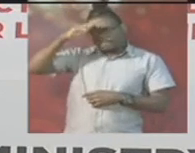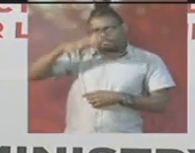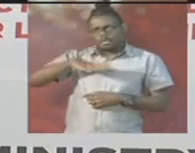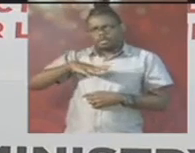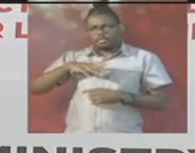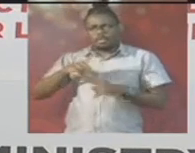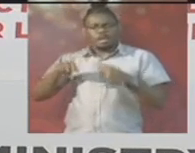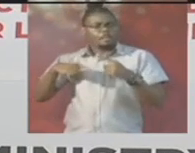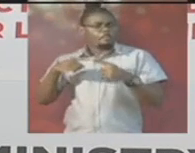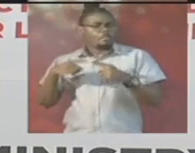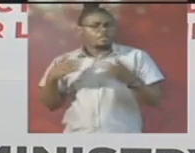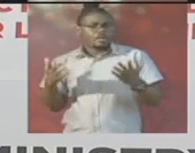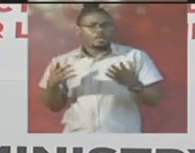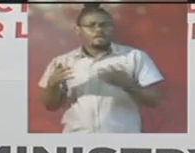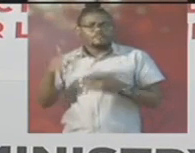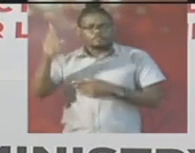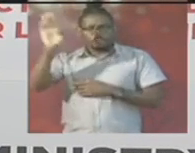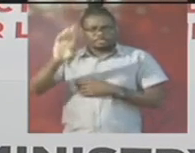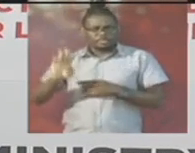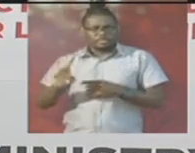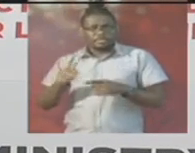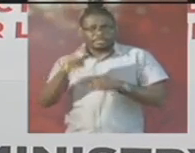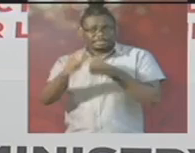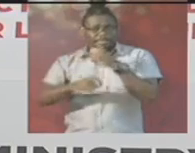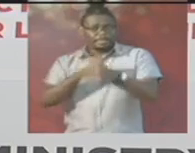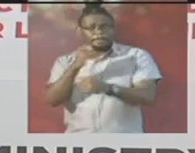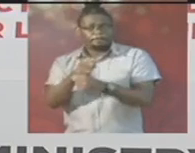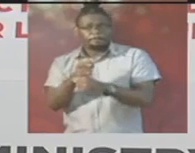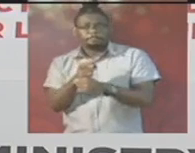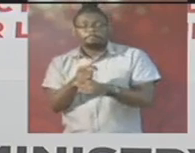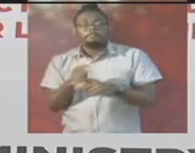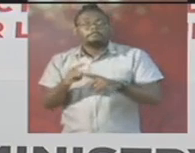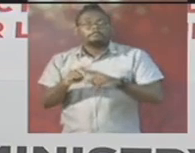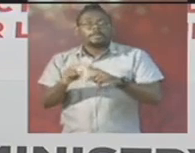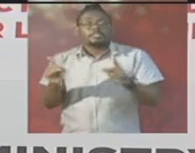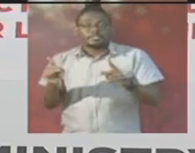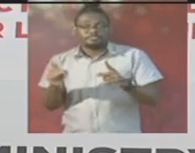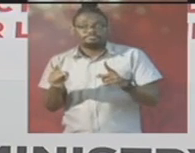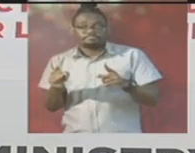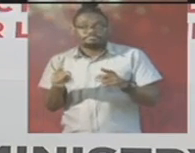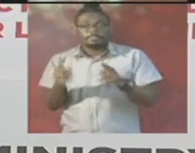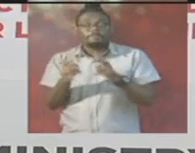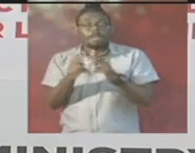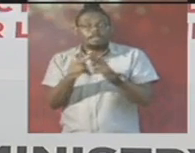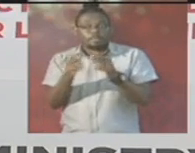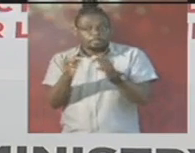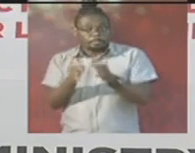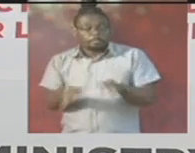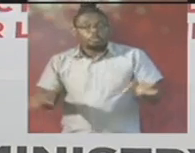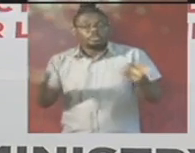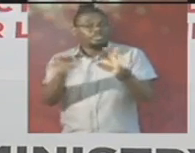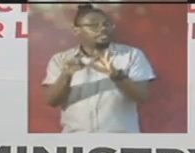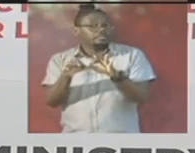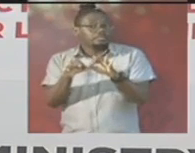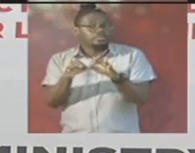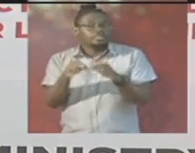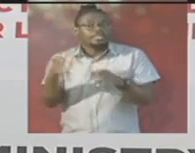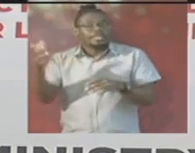that despite of the variants, it is very important to be vaccinated.